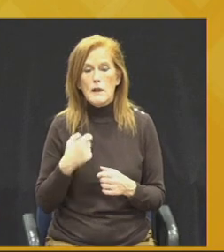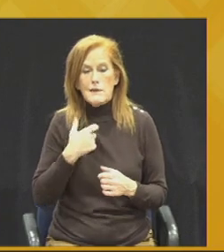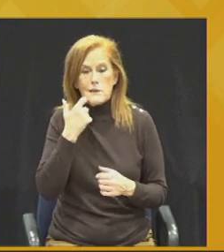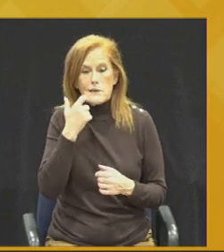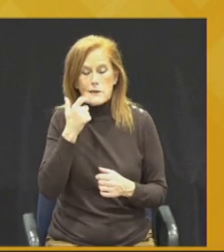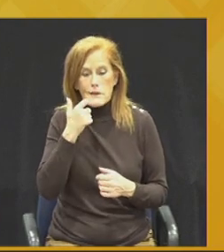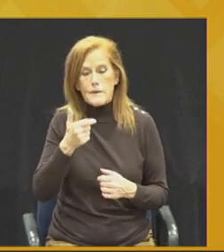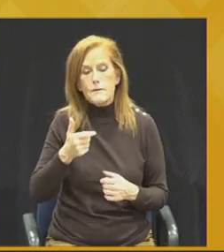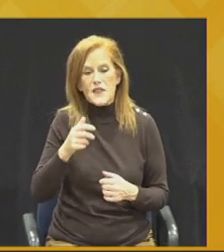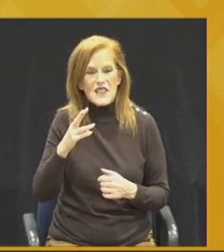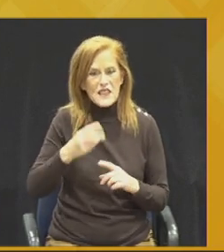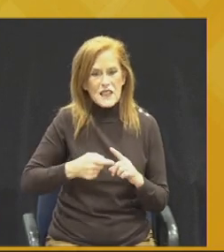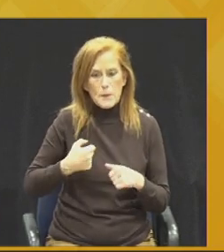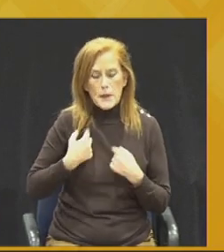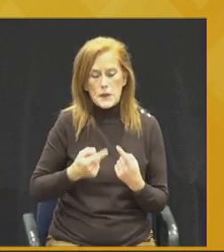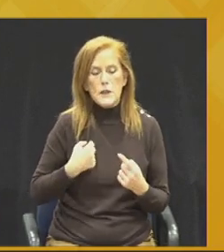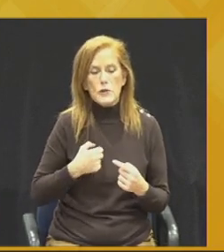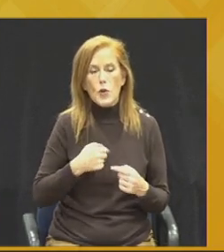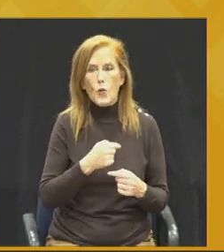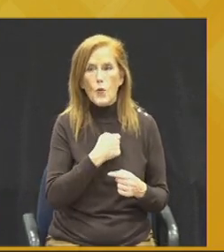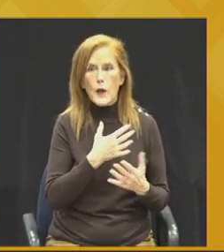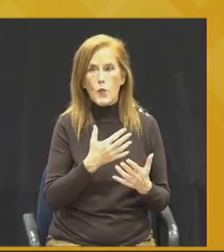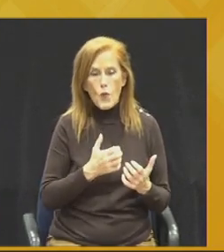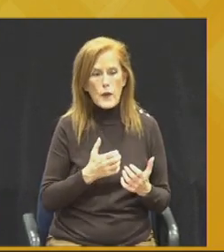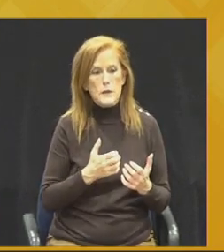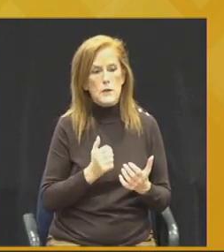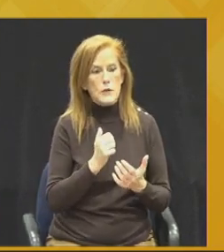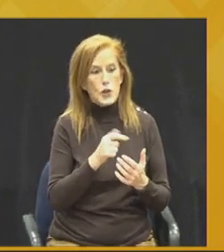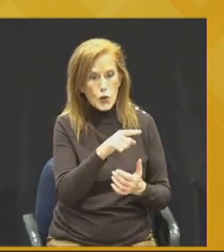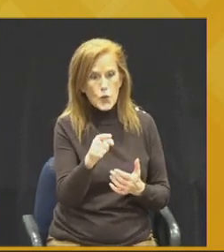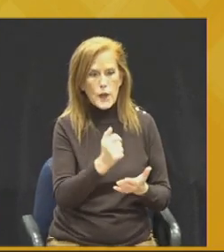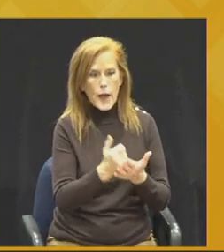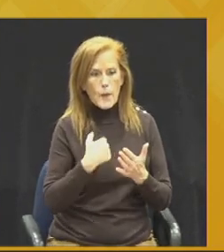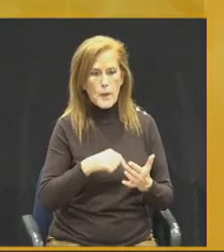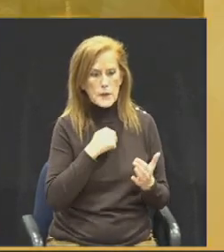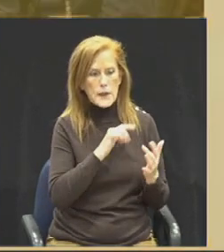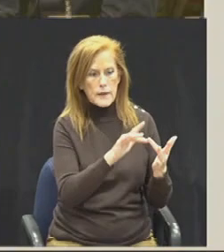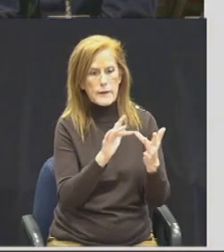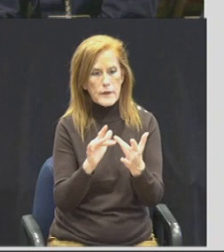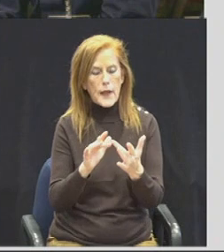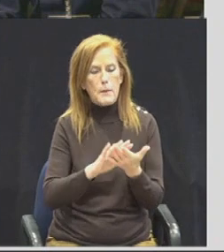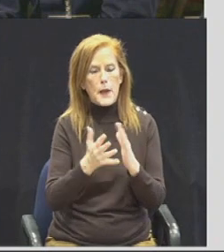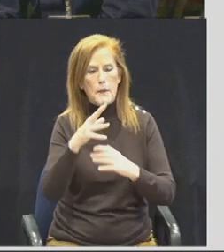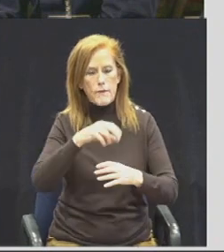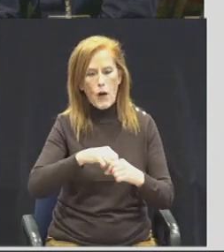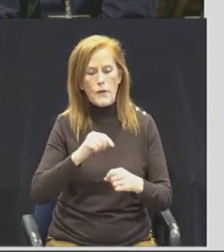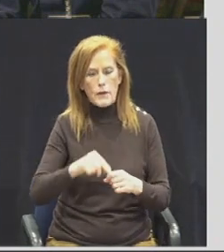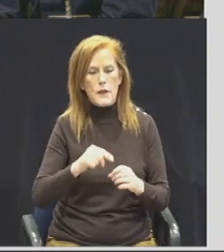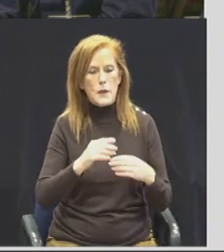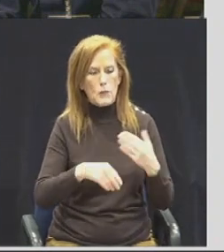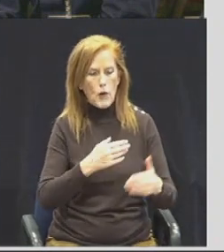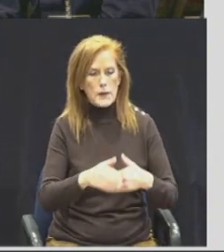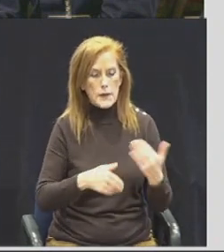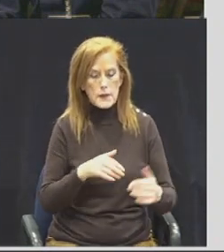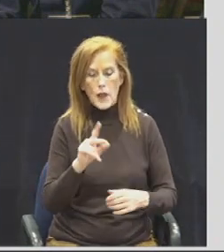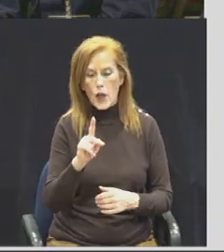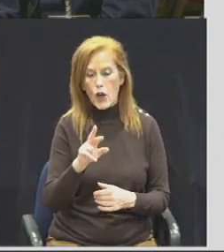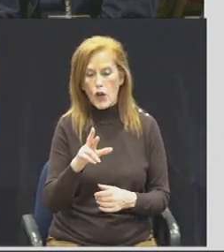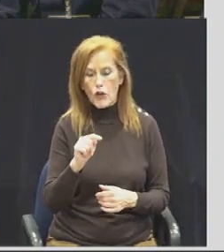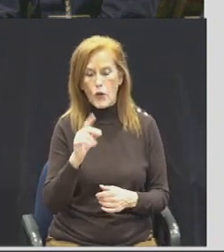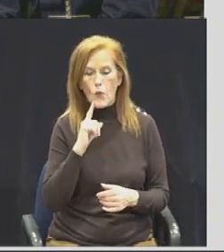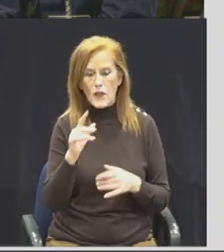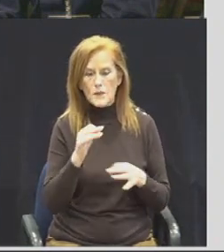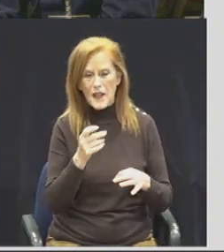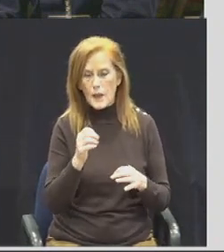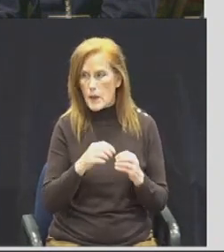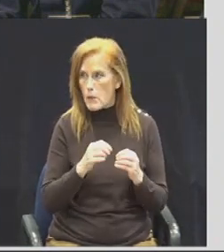people that you represent, and getting you involved in this planning process. So Kurt is going to talk a little bit about the